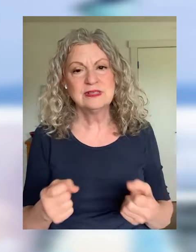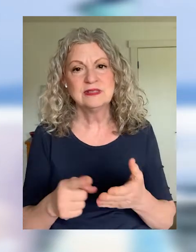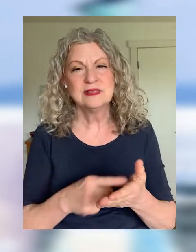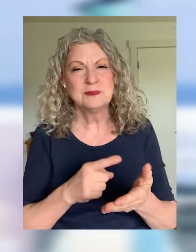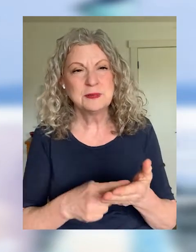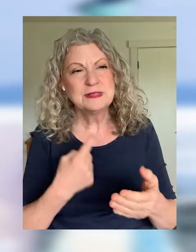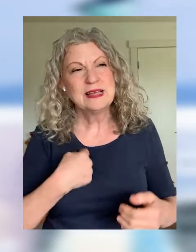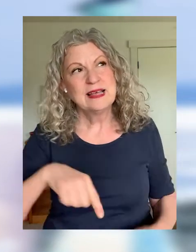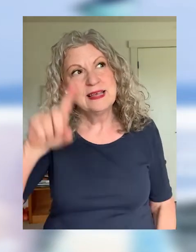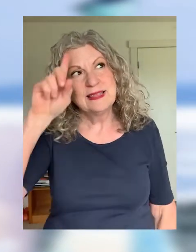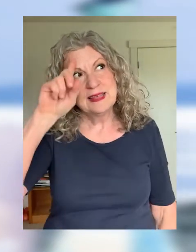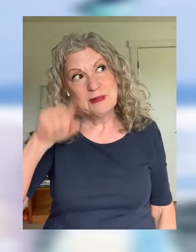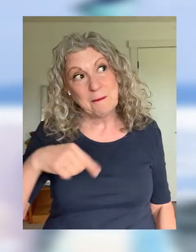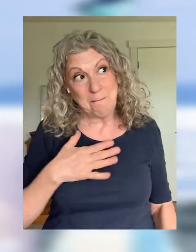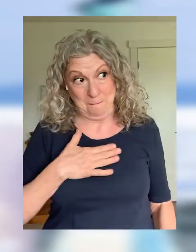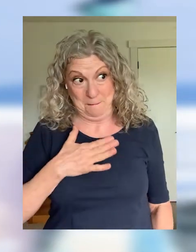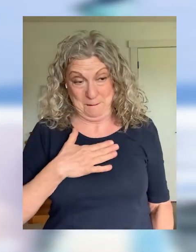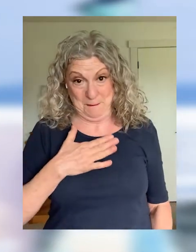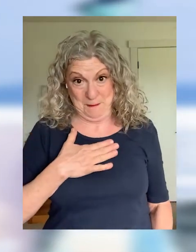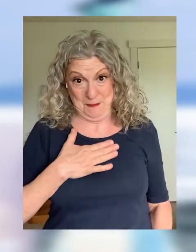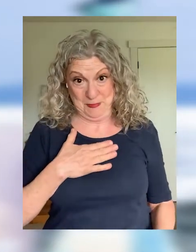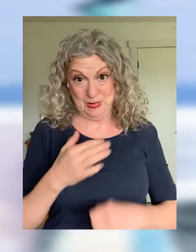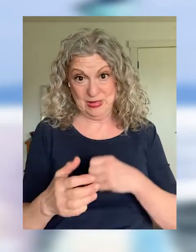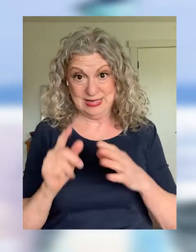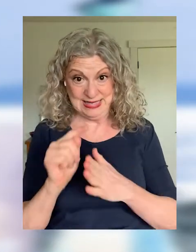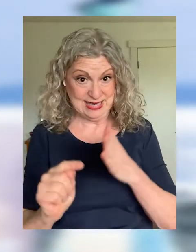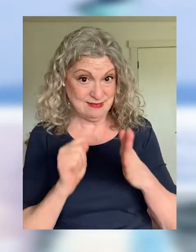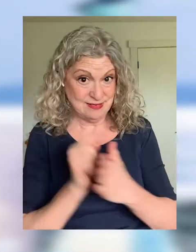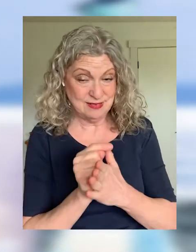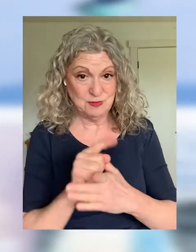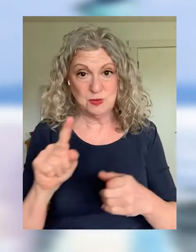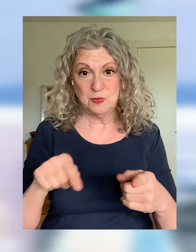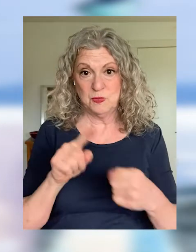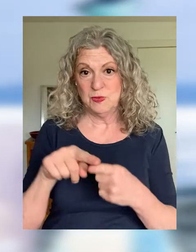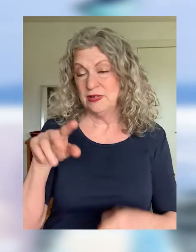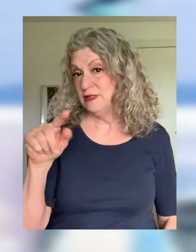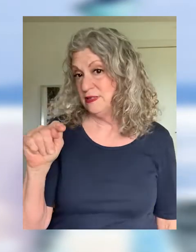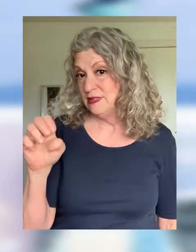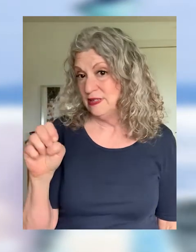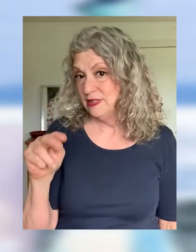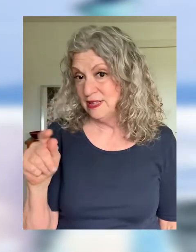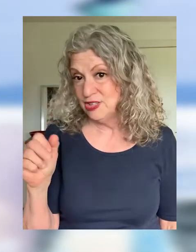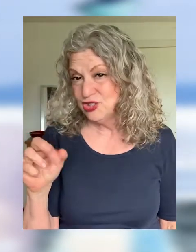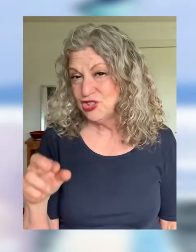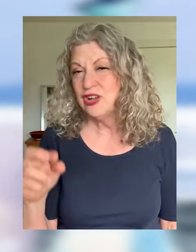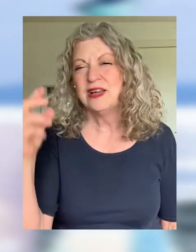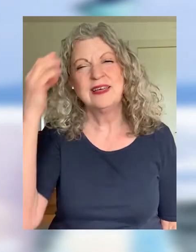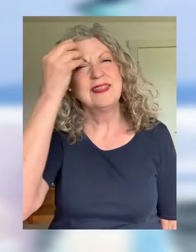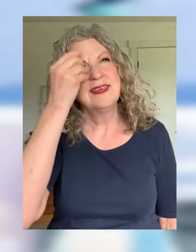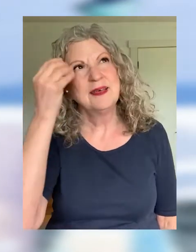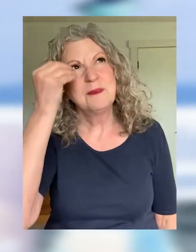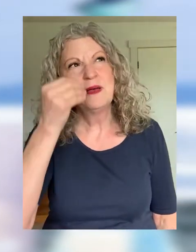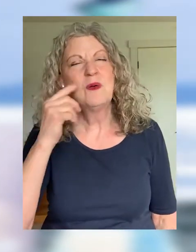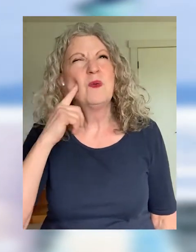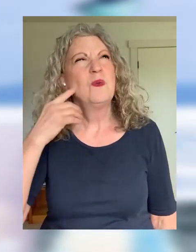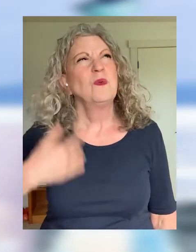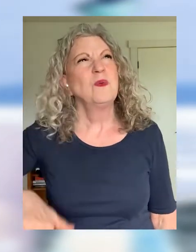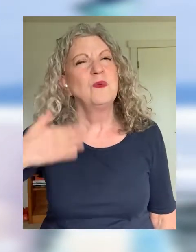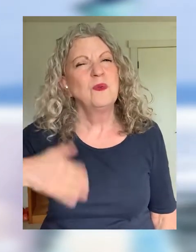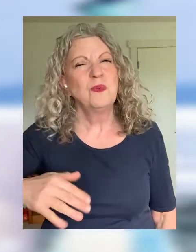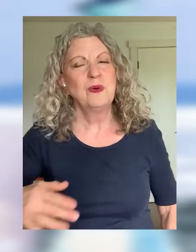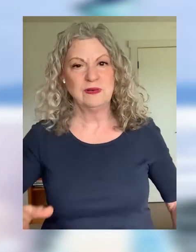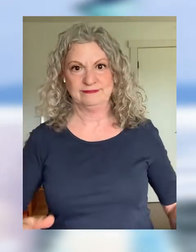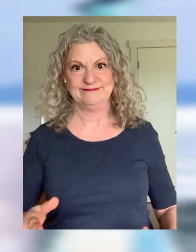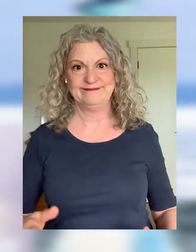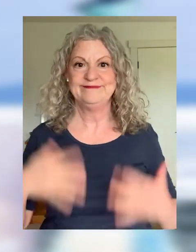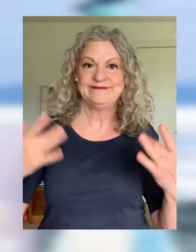Sometimes I think about my own teenage years, about what it was like to be a teenager. I think about the intense delight that